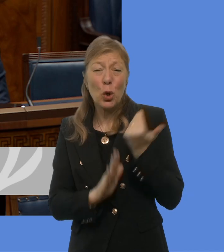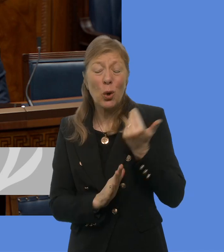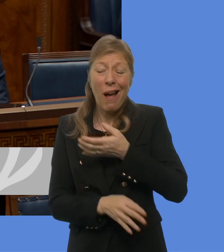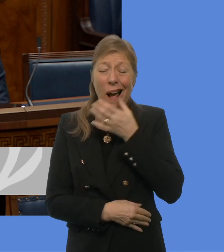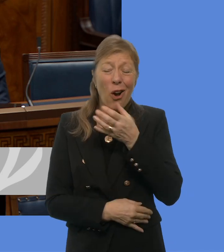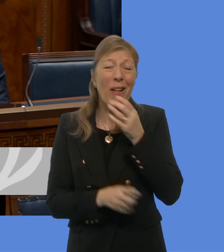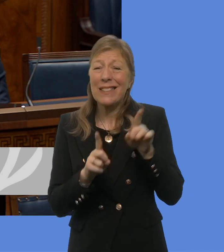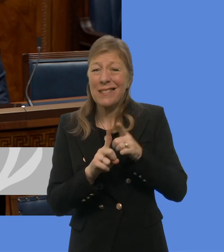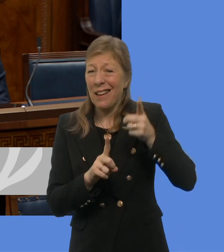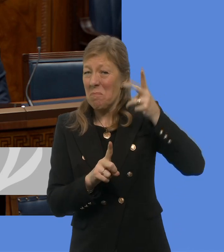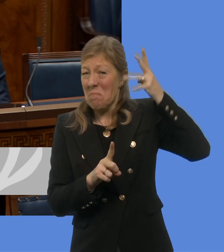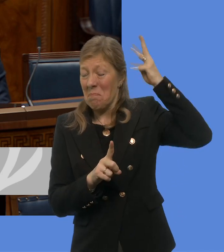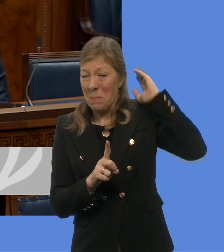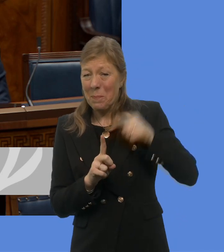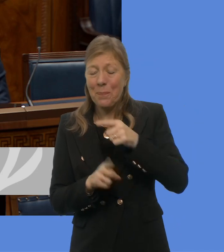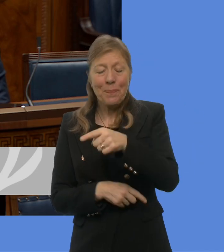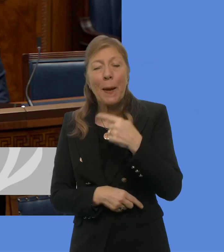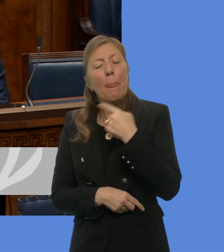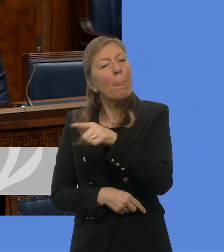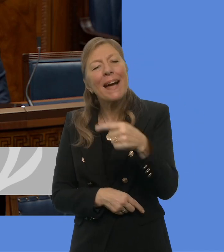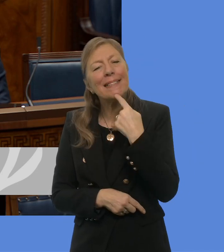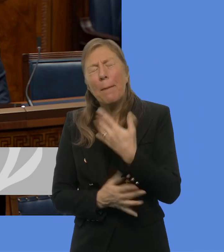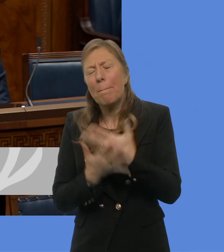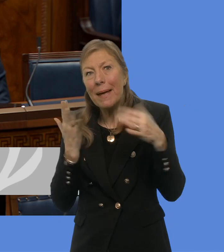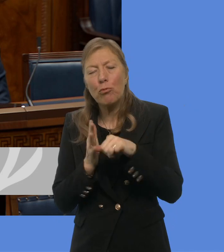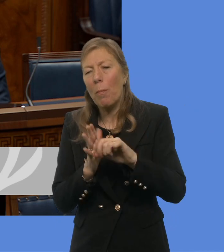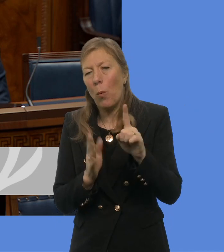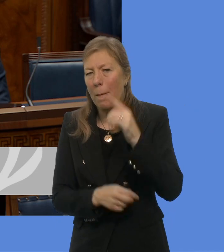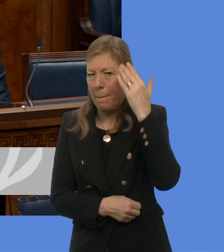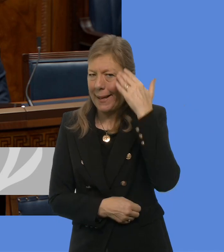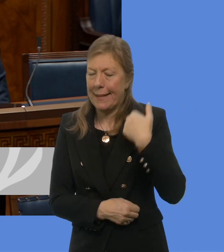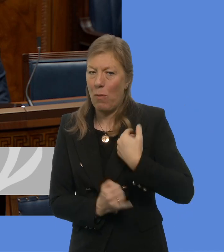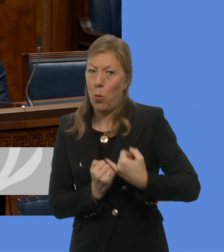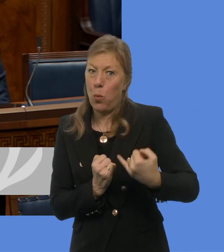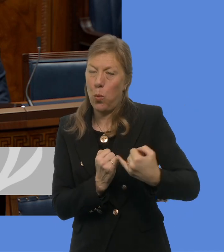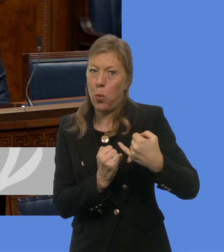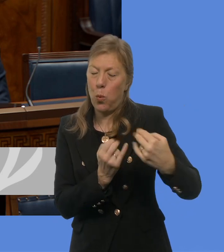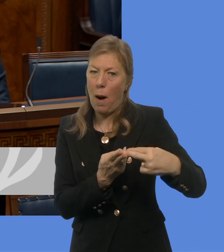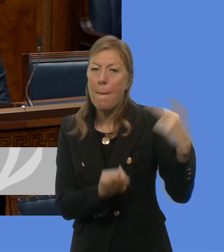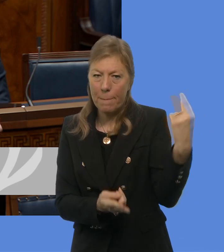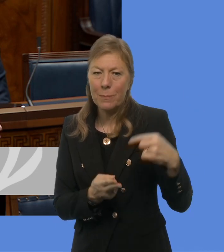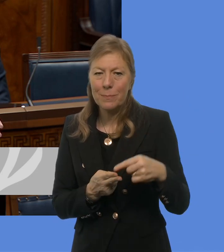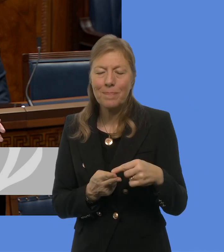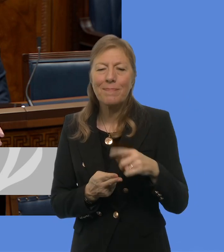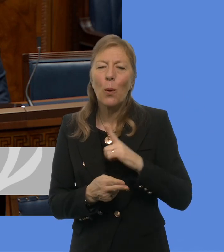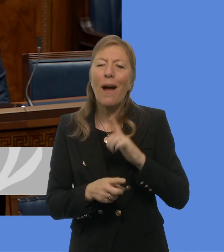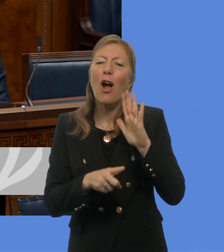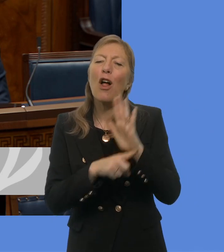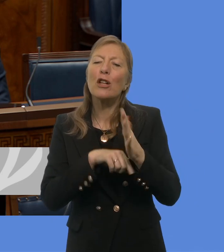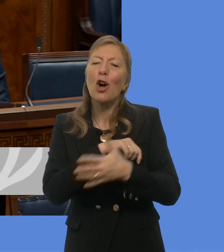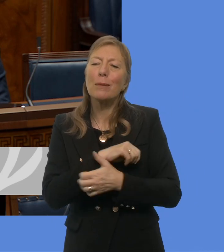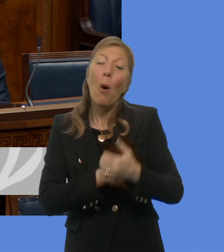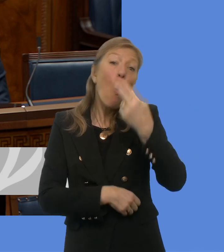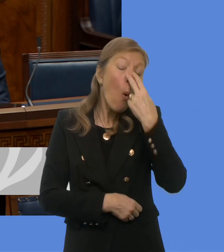big problem, by the way, they said, was mental health patients, because in the old ED at the Ulster Hospital, there was only one side room for mental